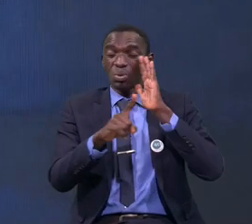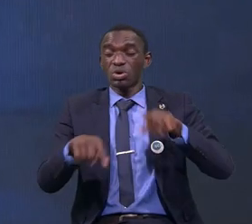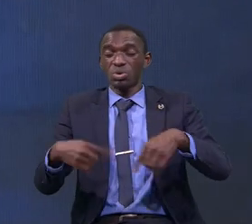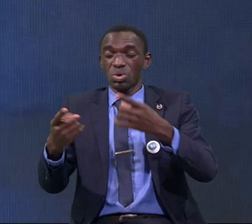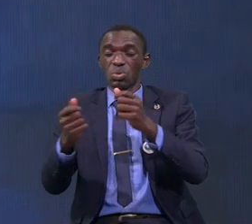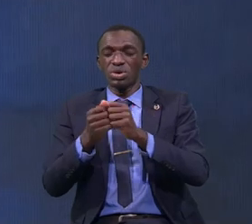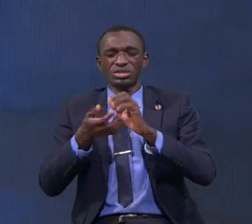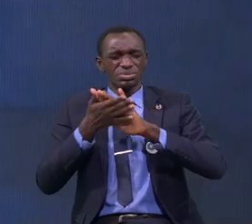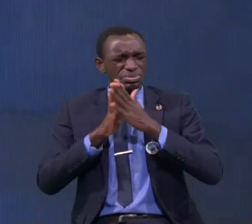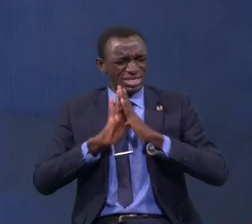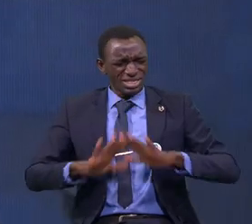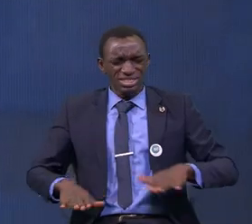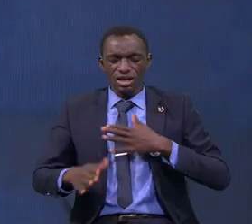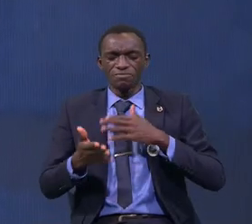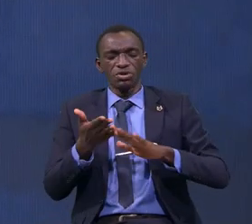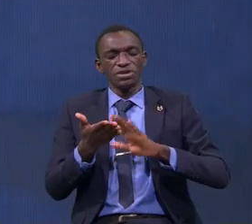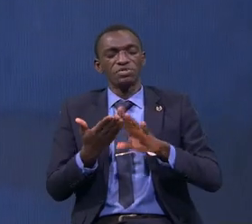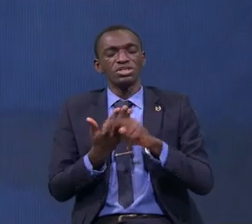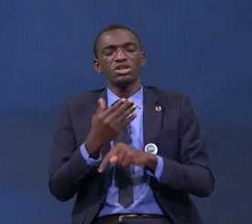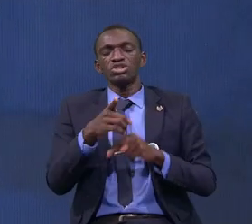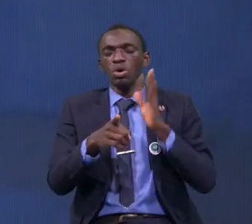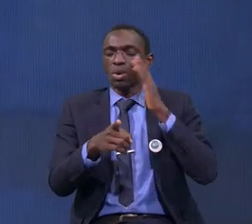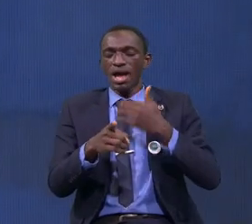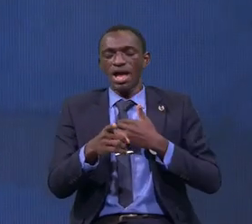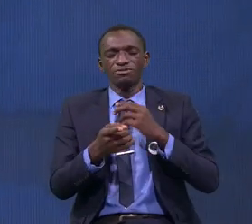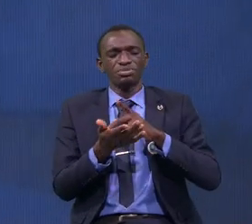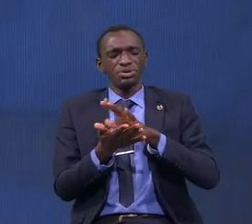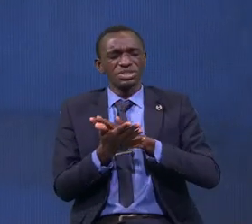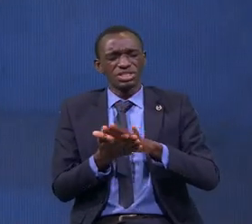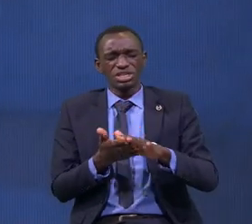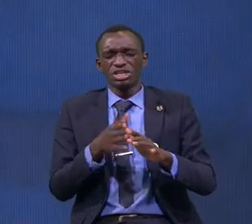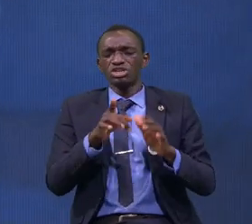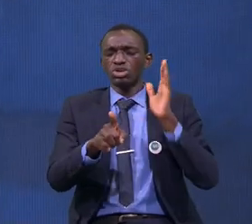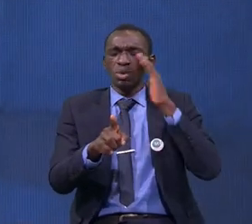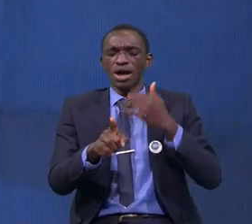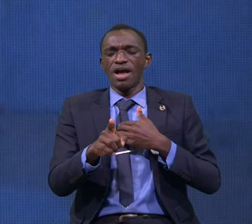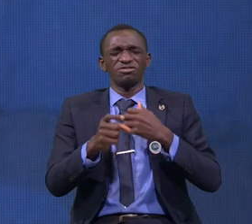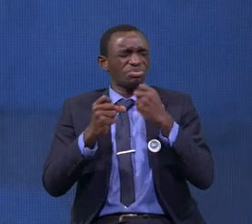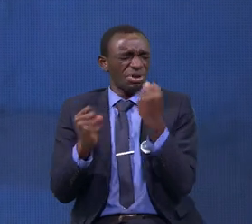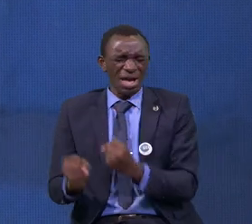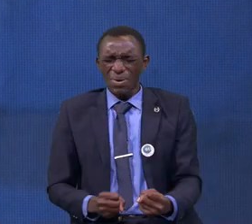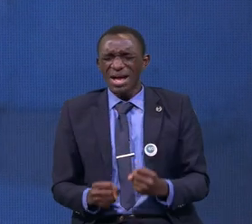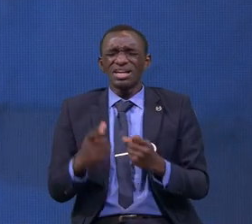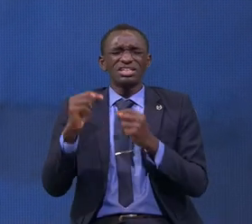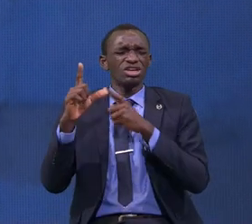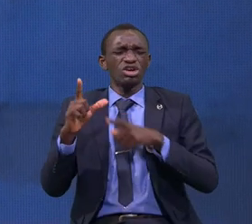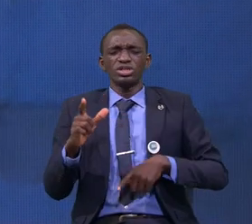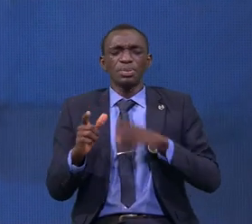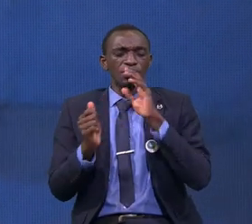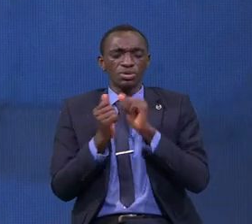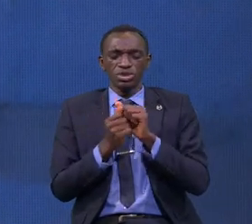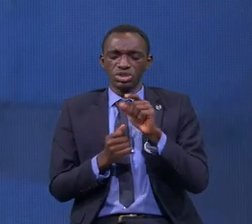And your purity. And your power. The Lord be with you. The Lord go with